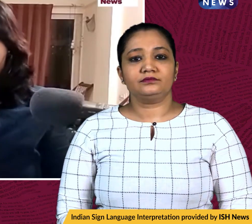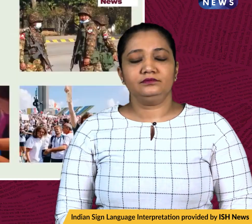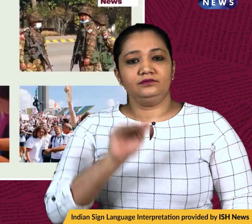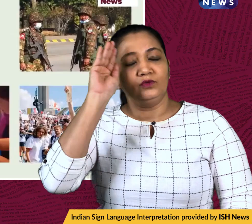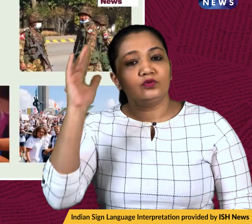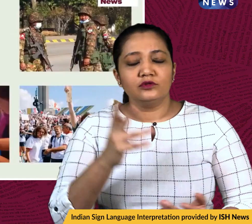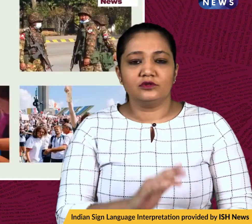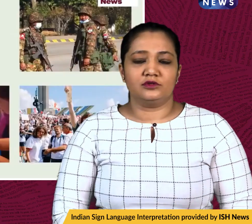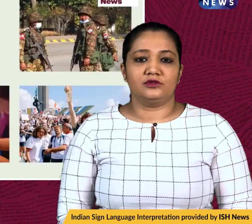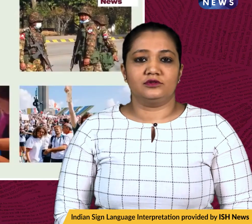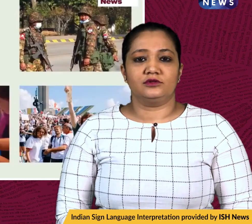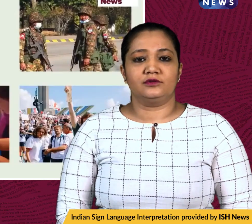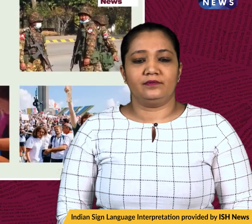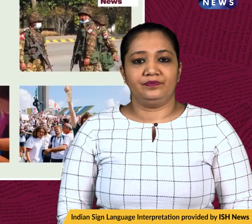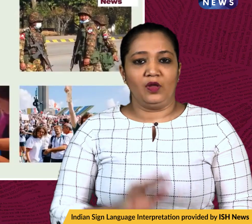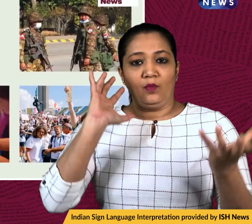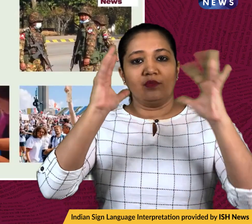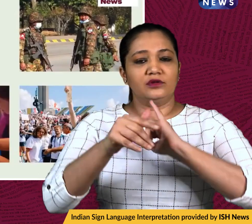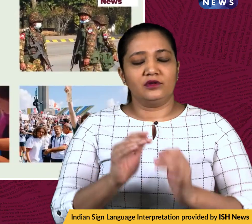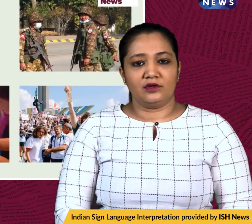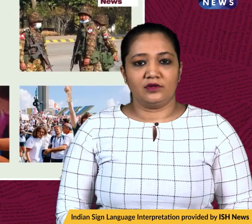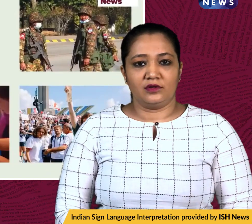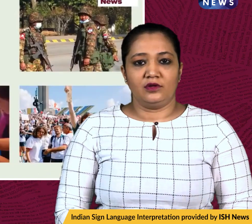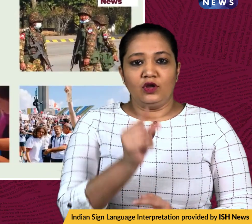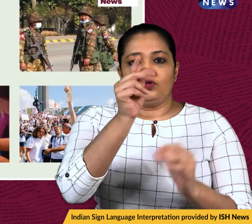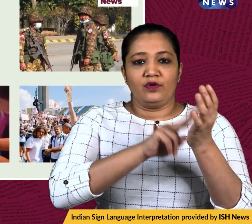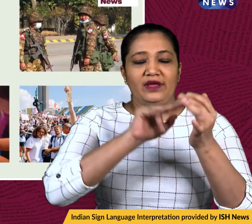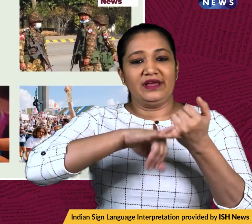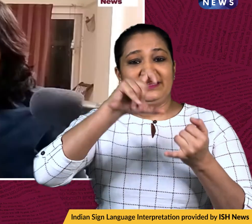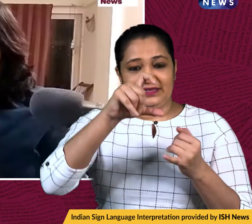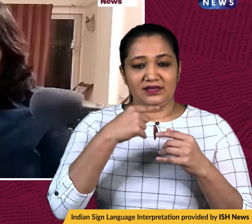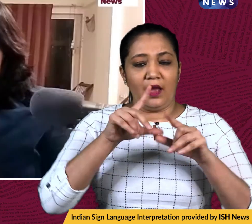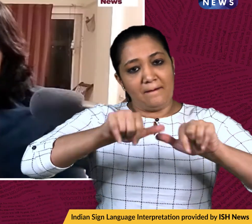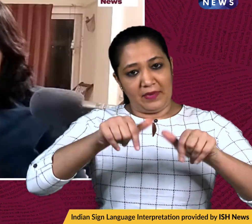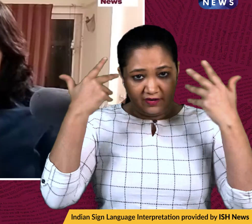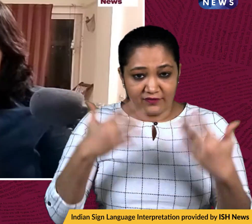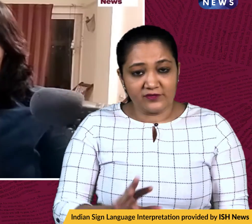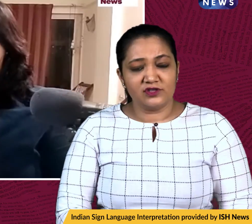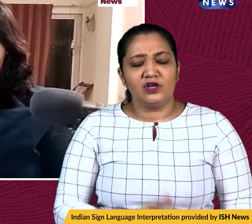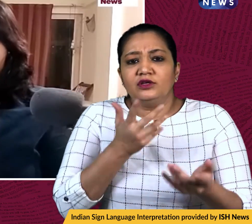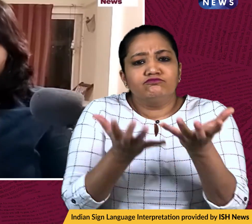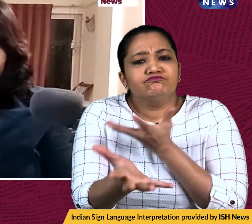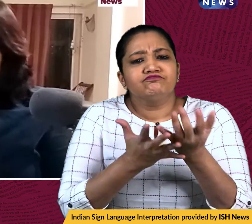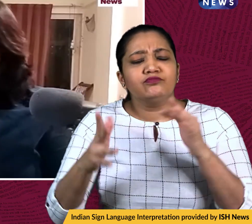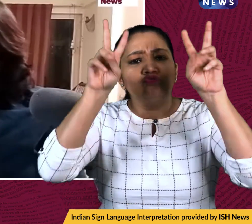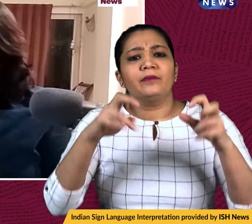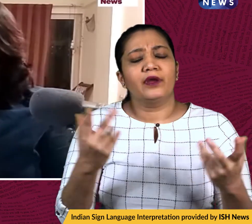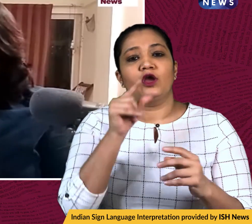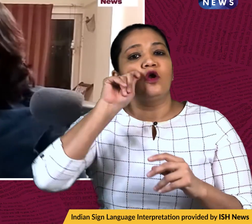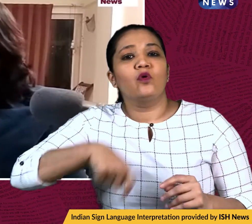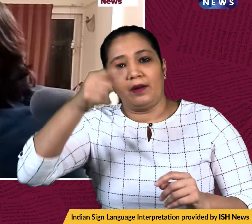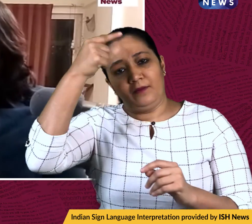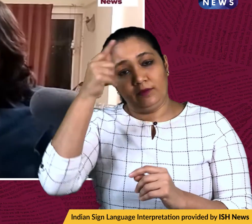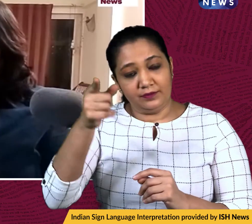News now coming in from across the globe. The UN Security Council held a meeting today to discuss the Ukraine